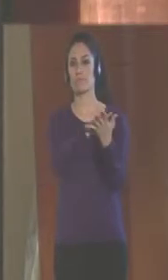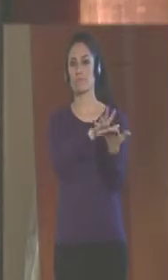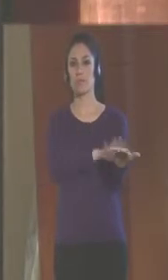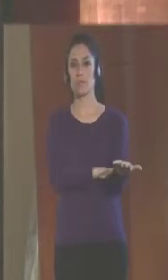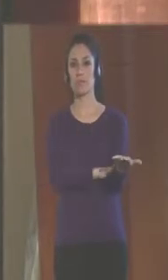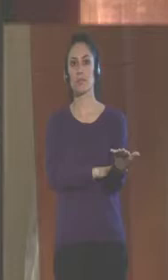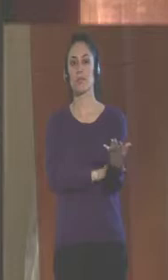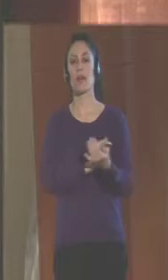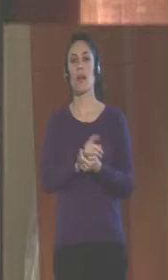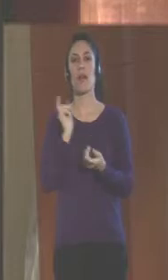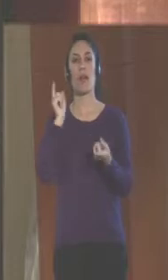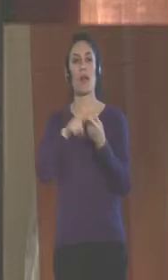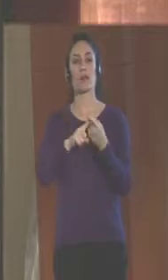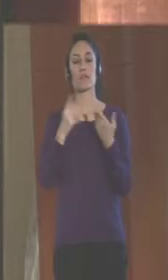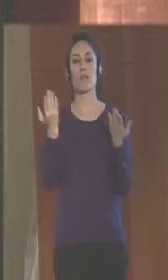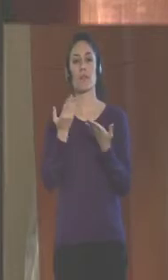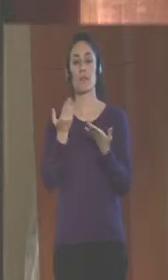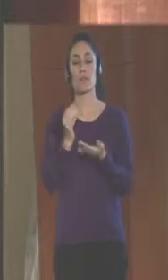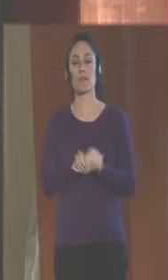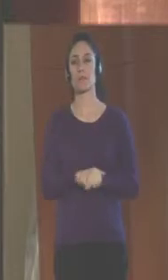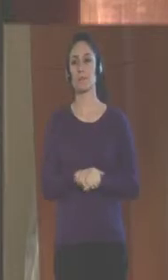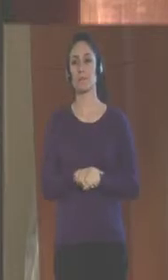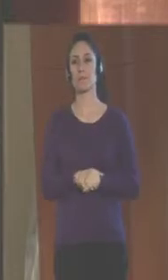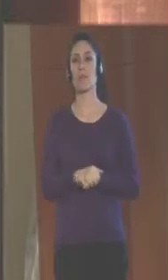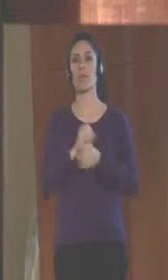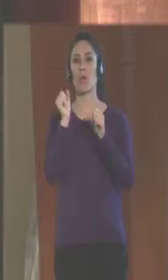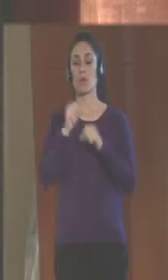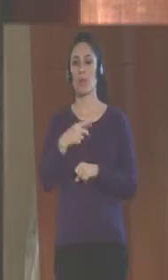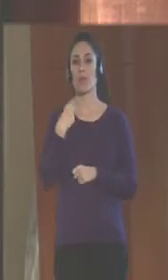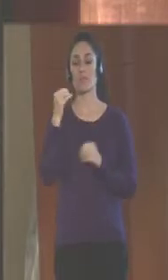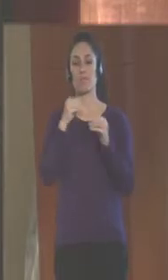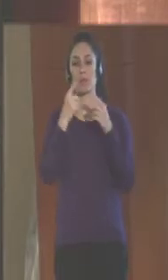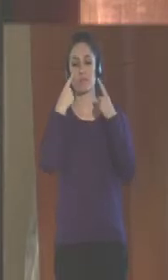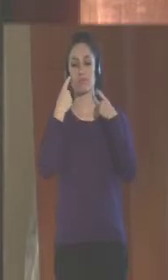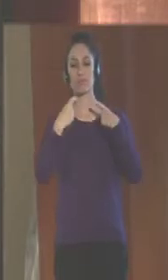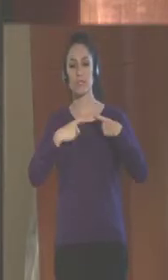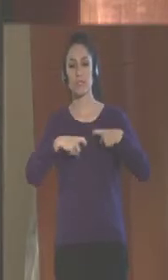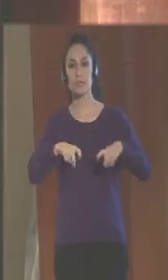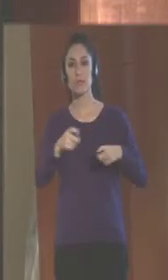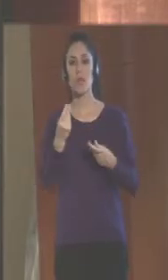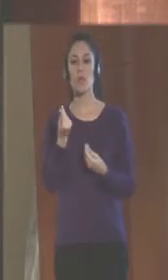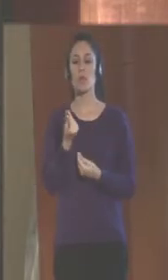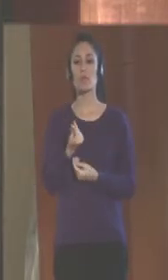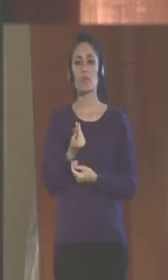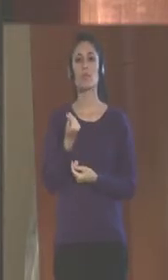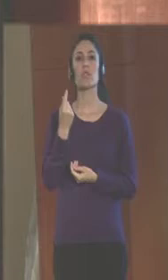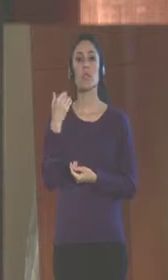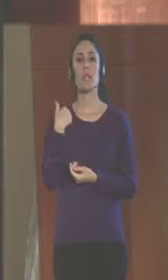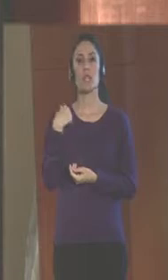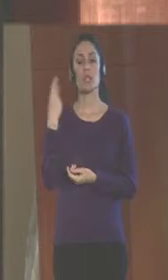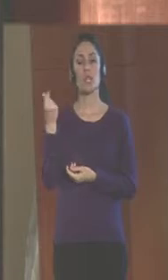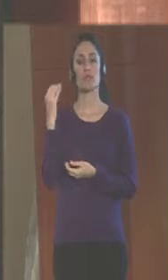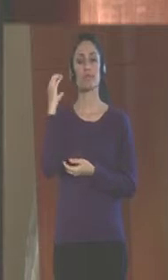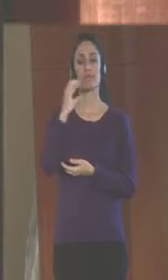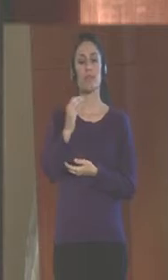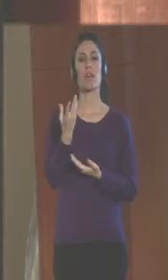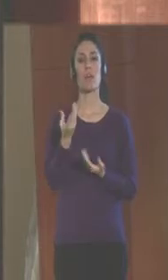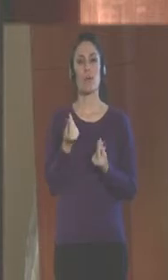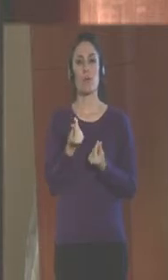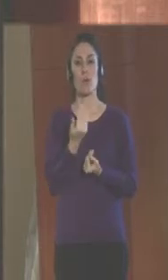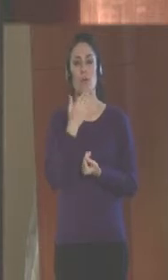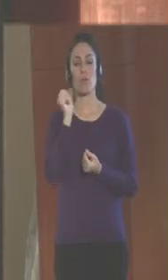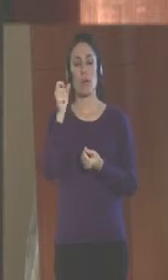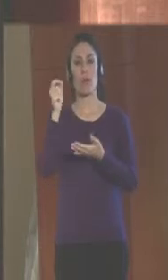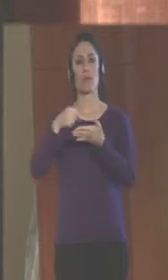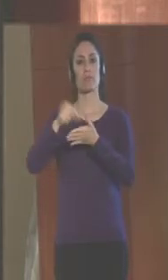any project, to the stage that has to do with following up